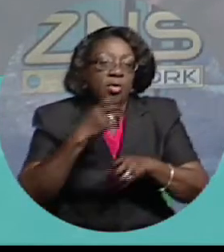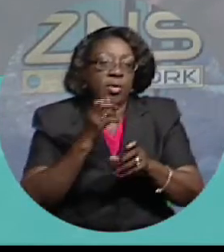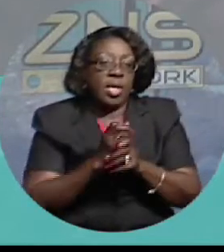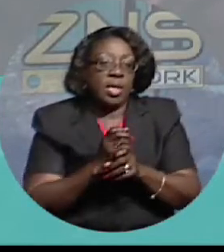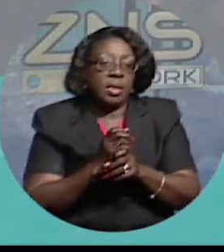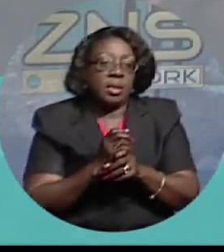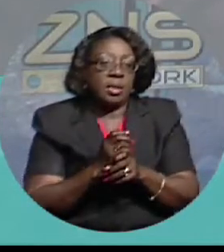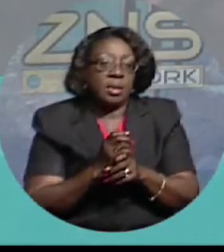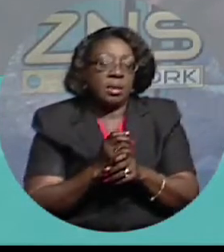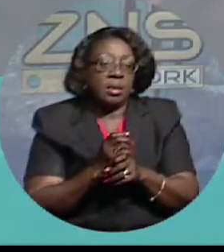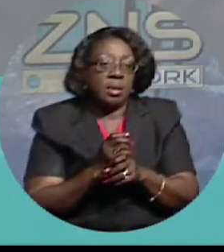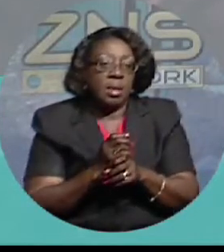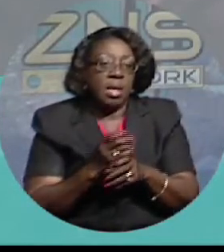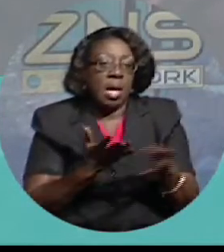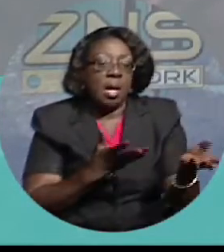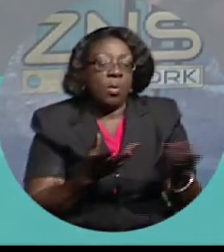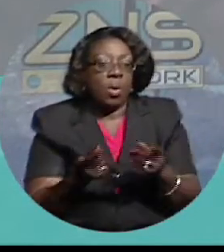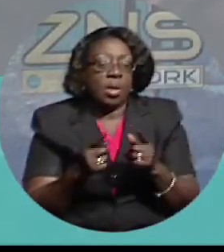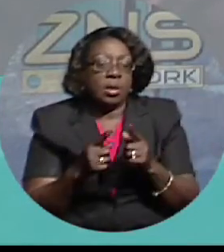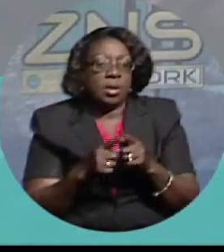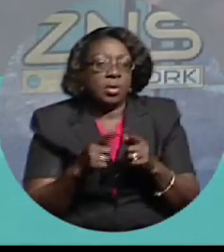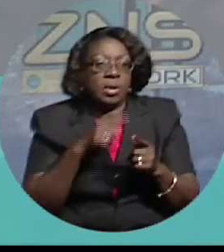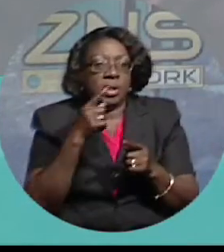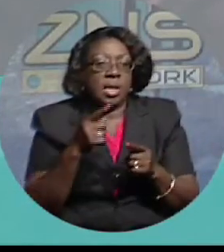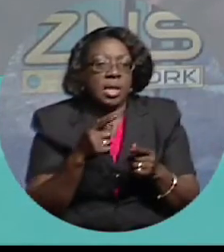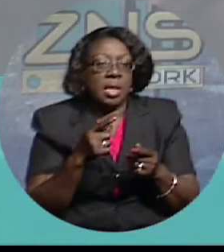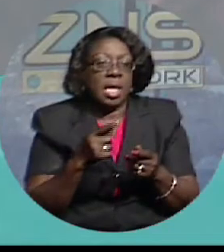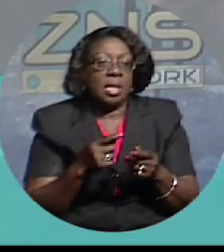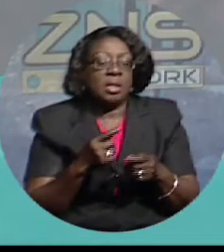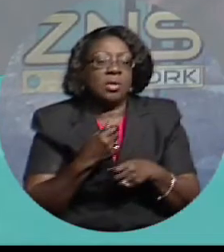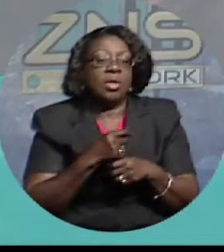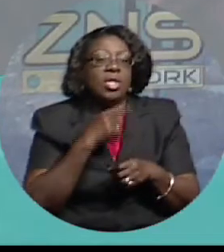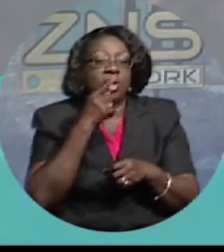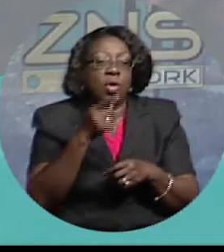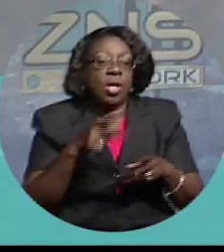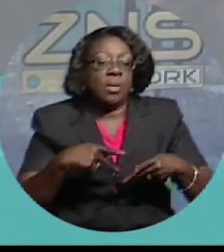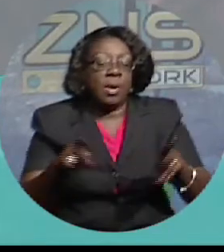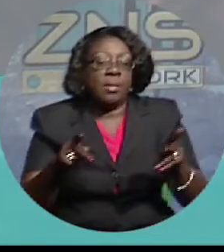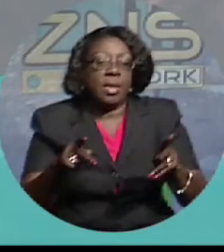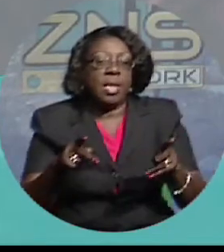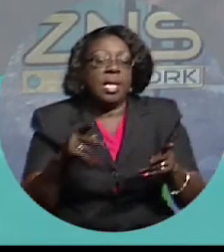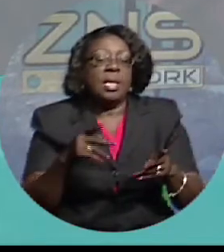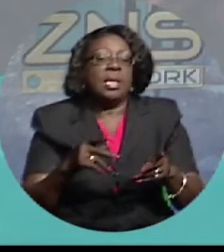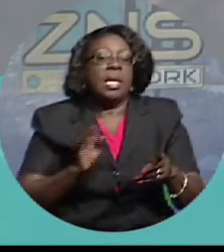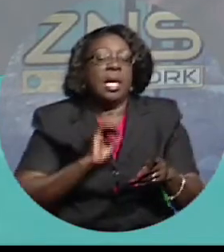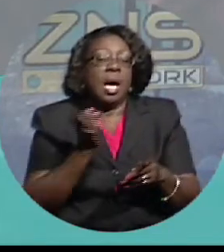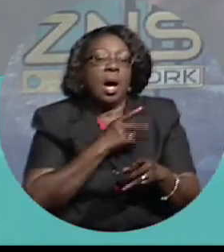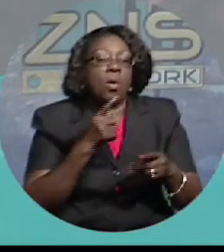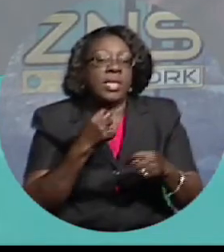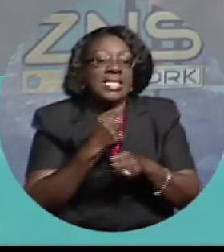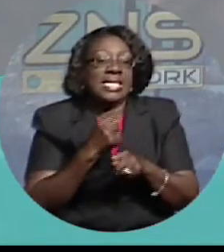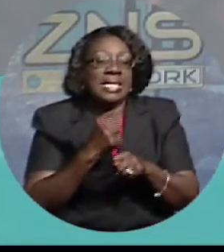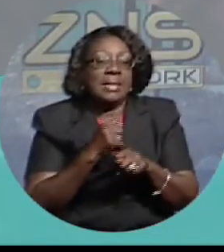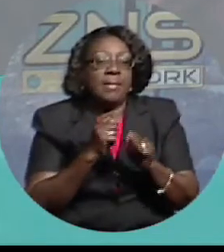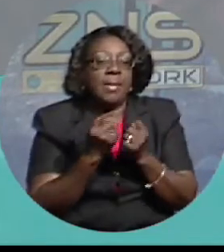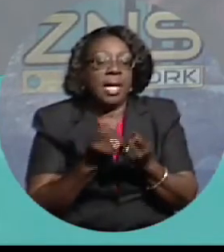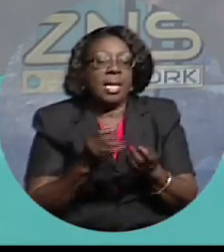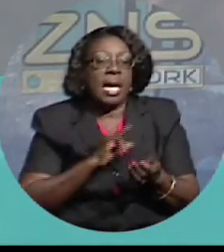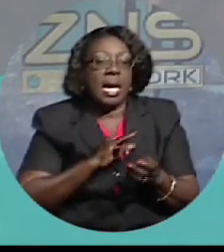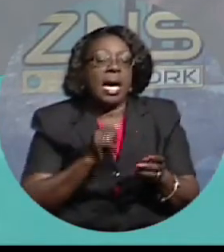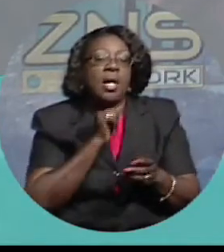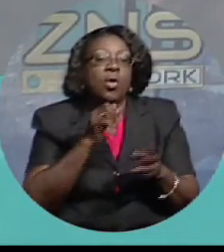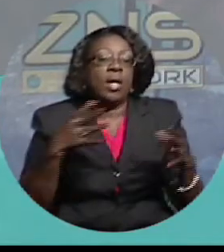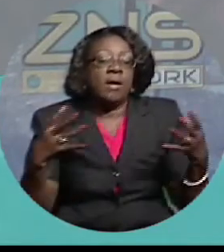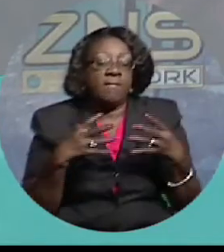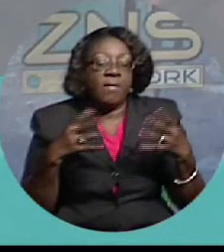injustice. And I want to say and assure the public that my team and I are not afraid to work for